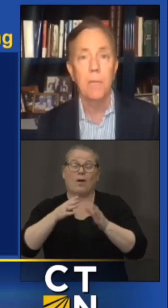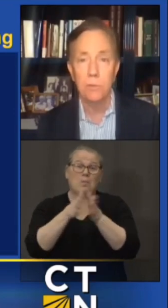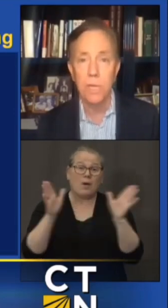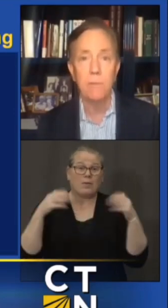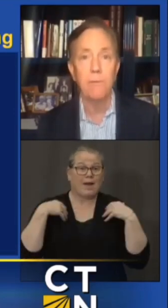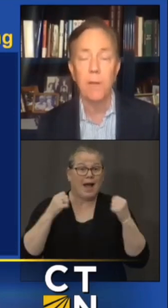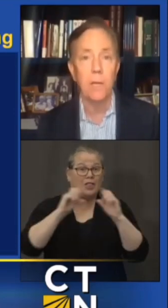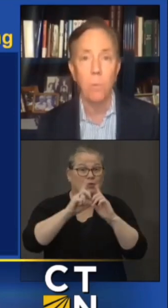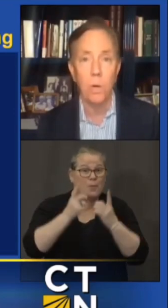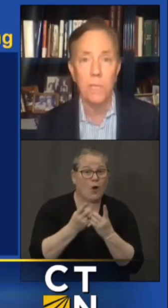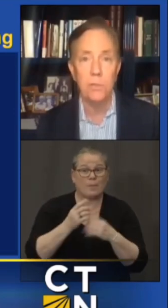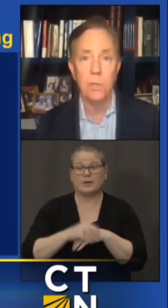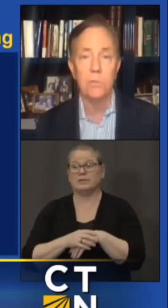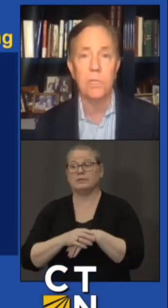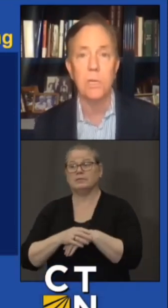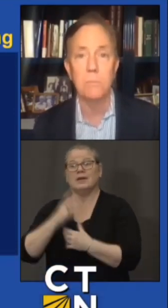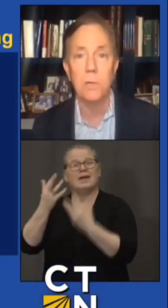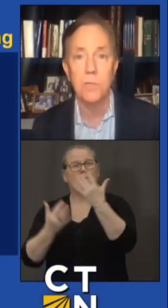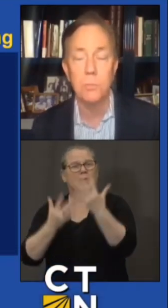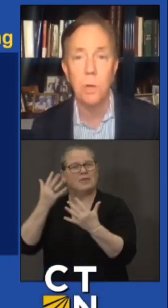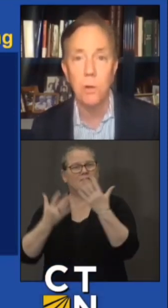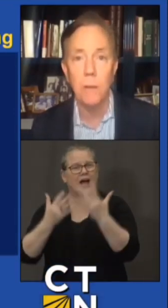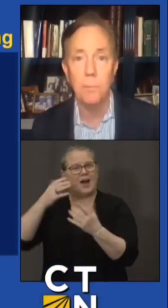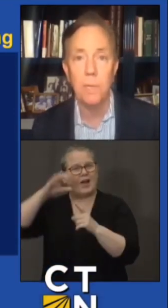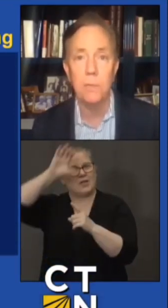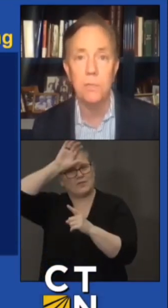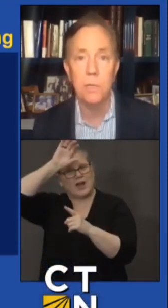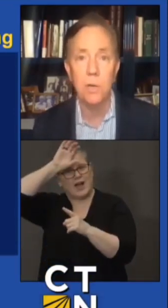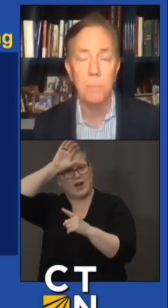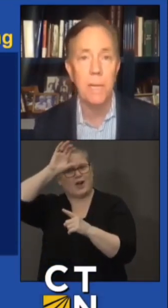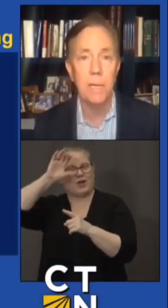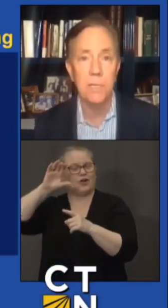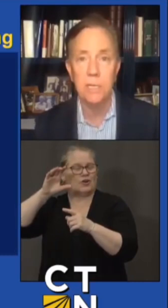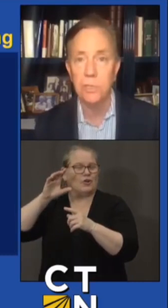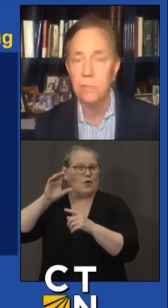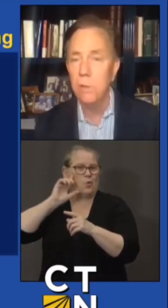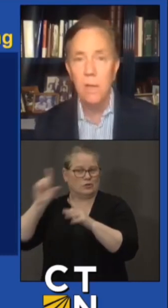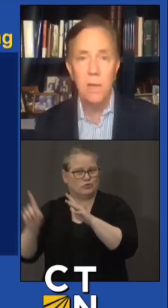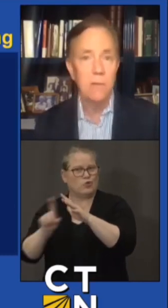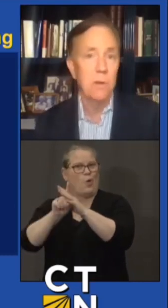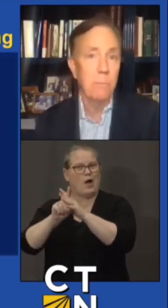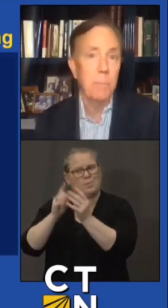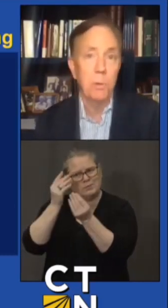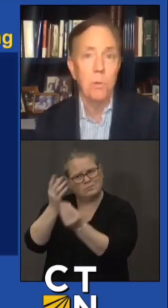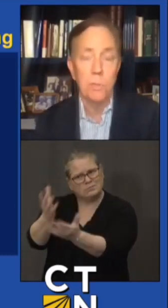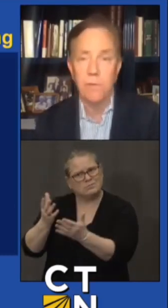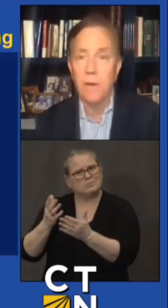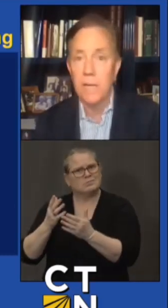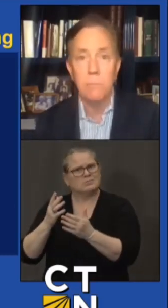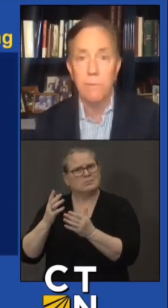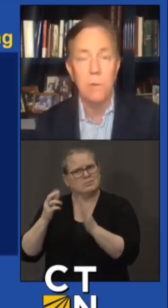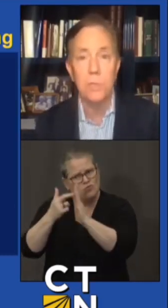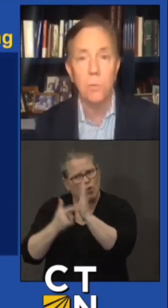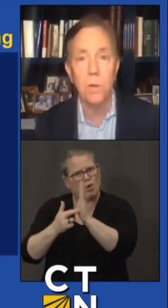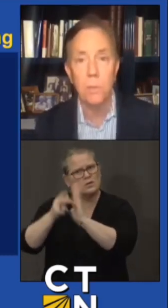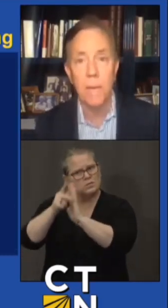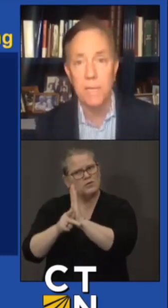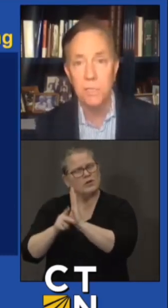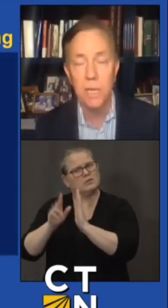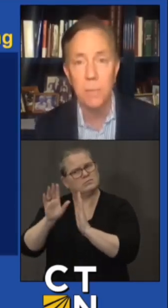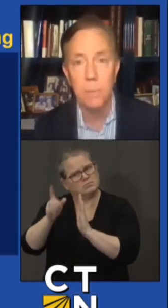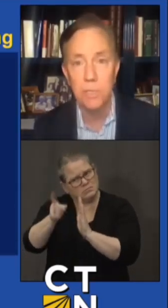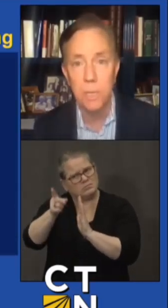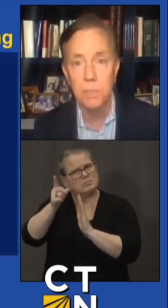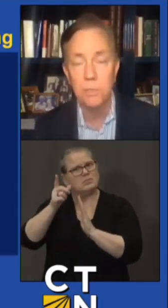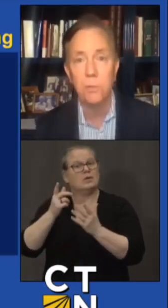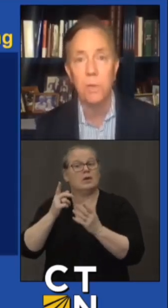They usually give a friendly warning to those, smaller operators that aren't paying attention. If there are people who are defiant and refuse to wear the mask,